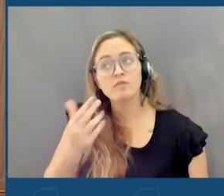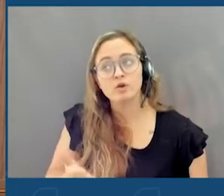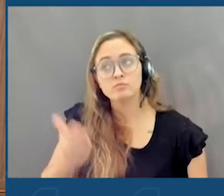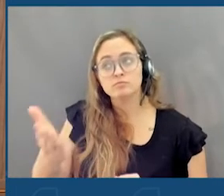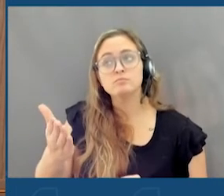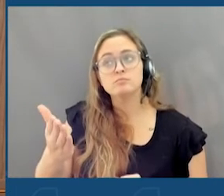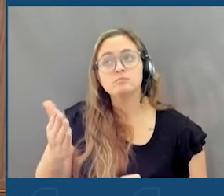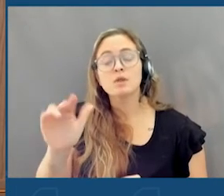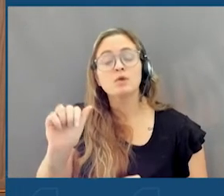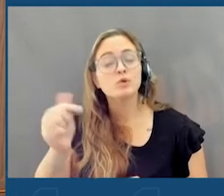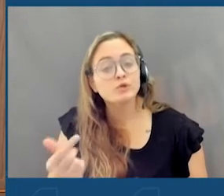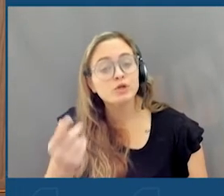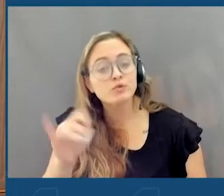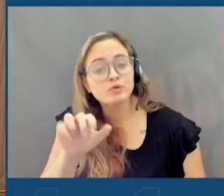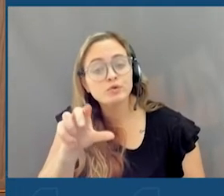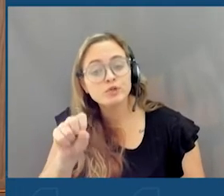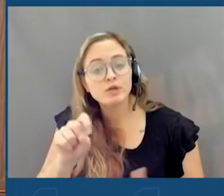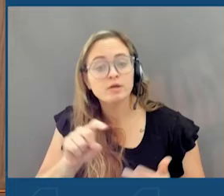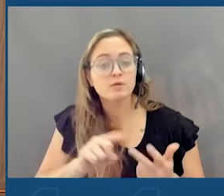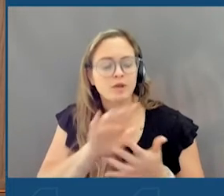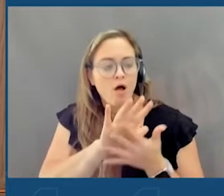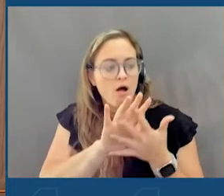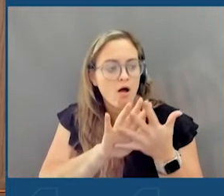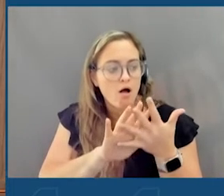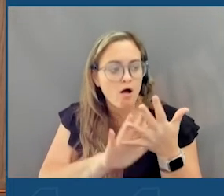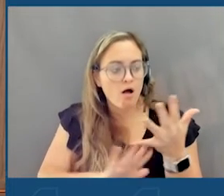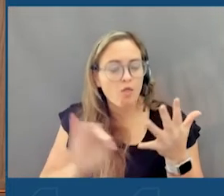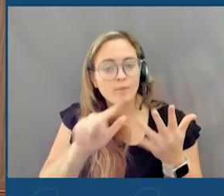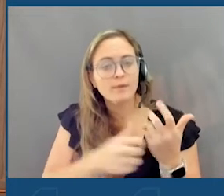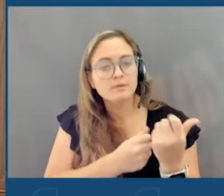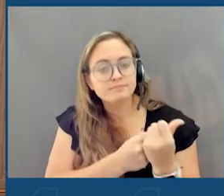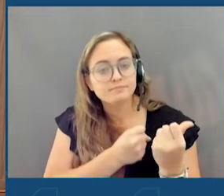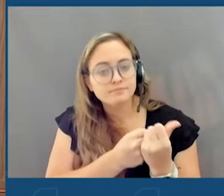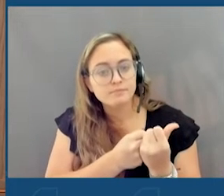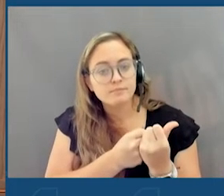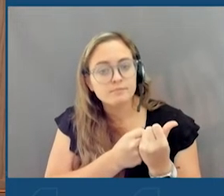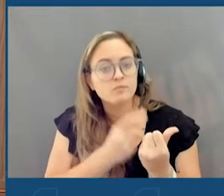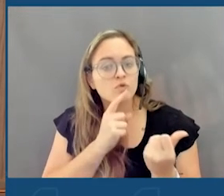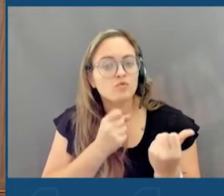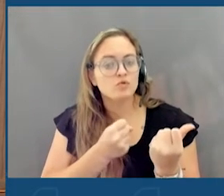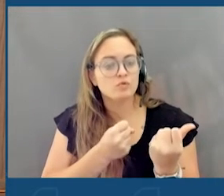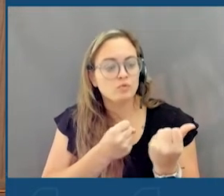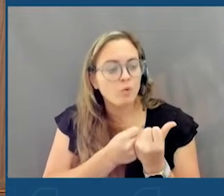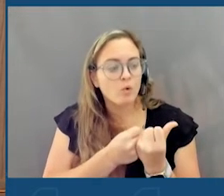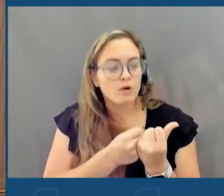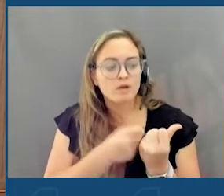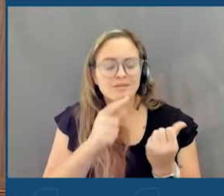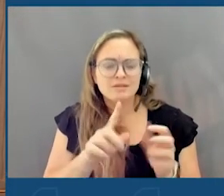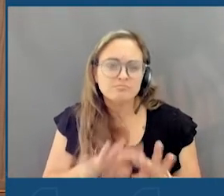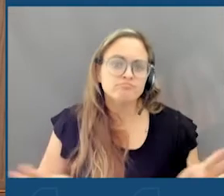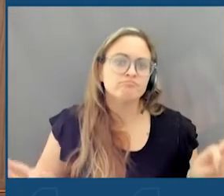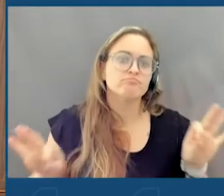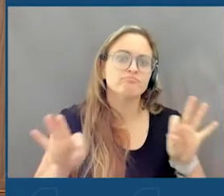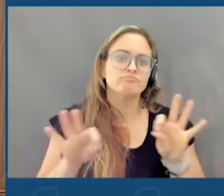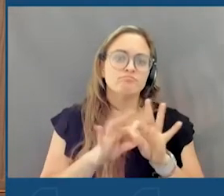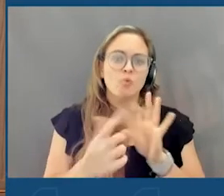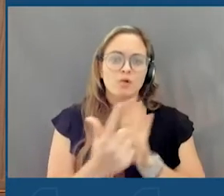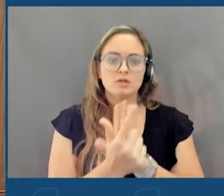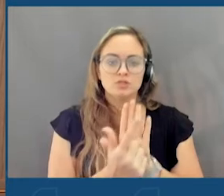Attorney General James, and all of the bill sponsors for supporting this important